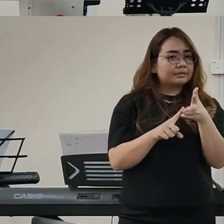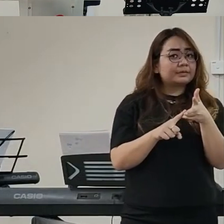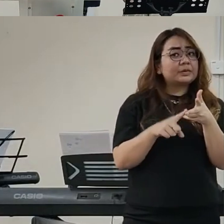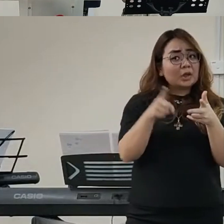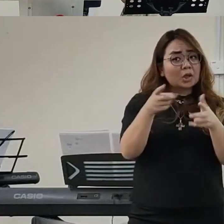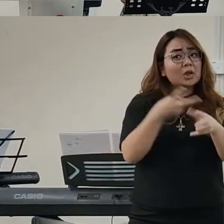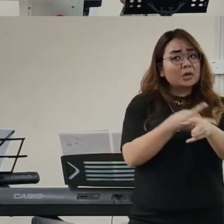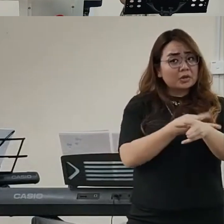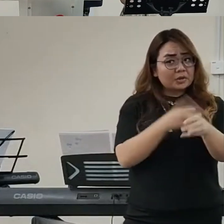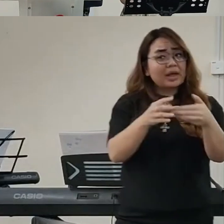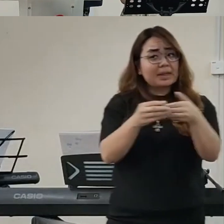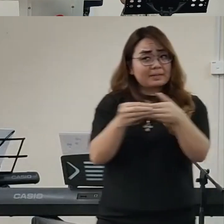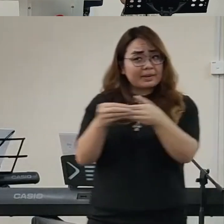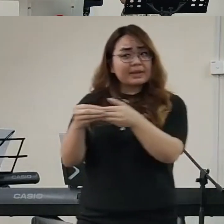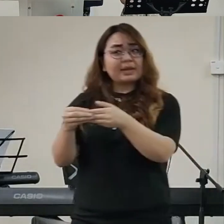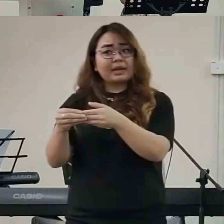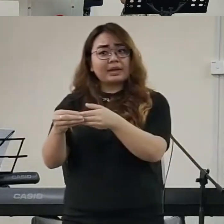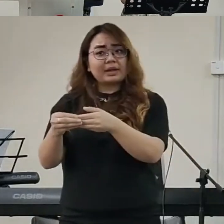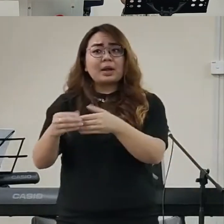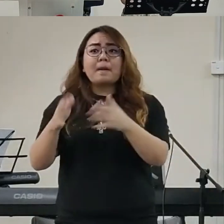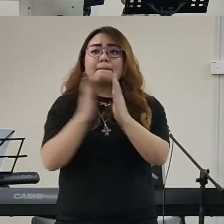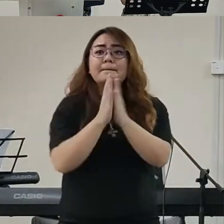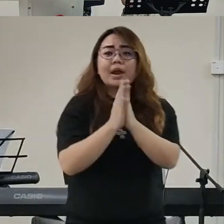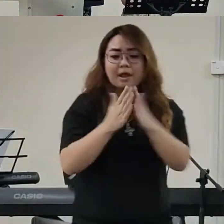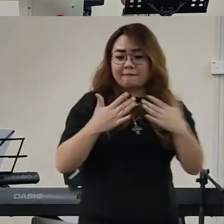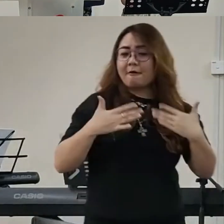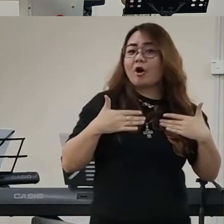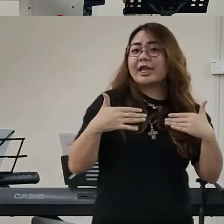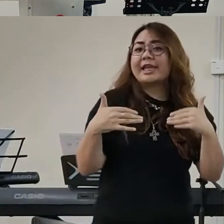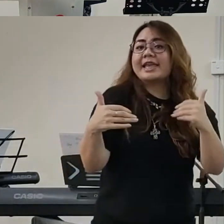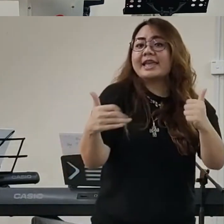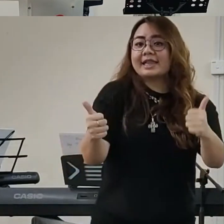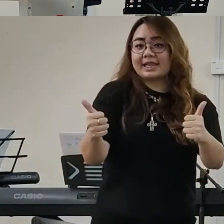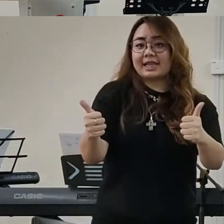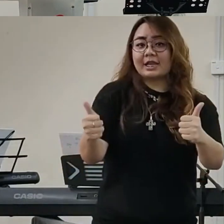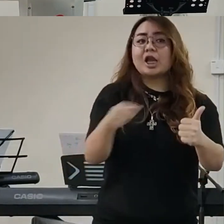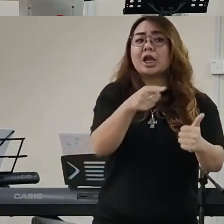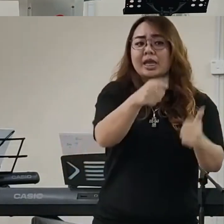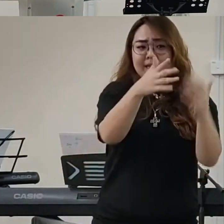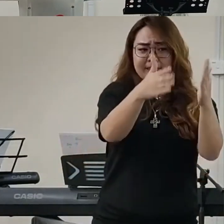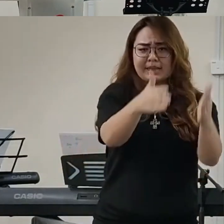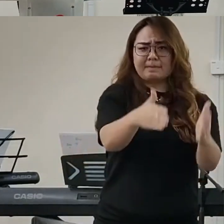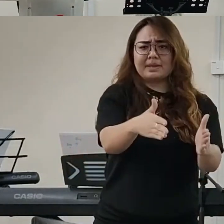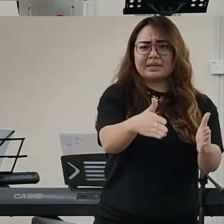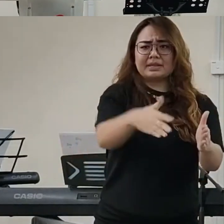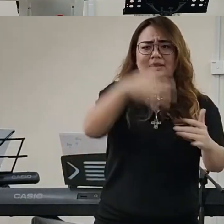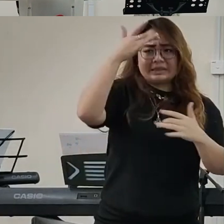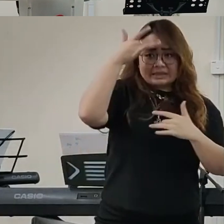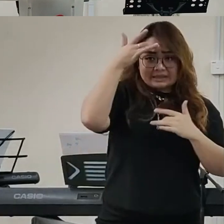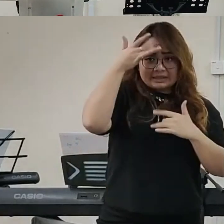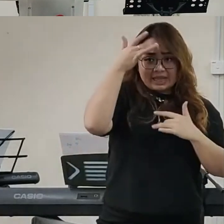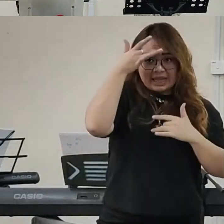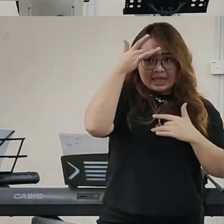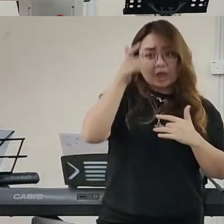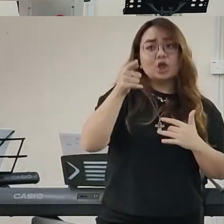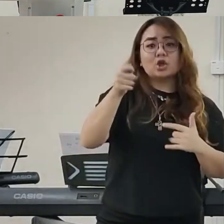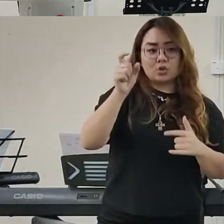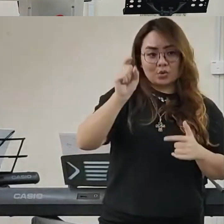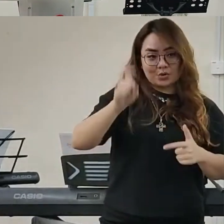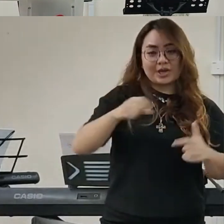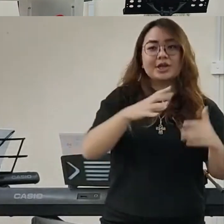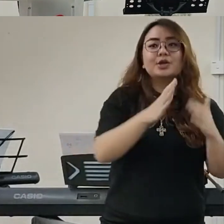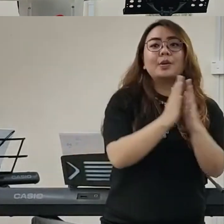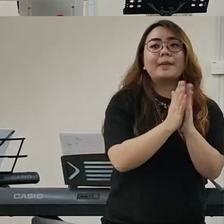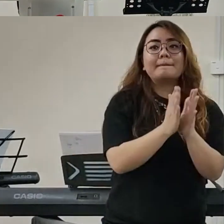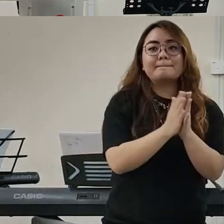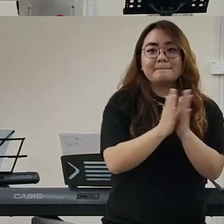should bring healing to our sheep that are sick and binding up the sheep that are broken.